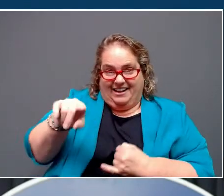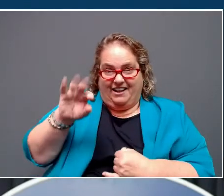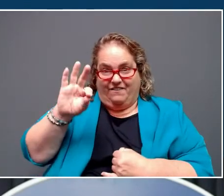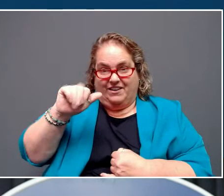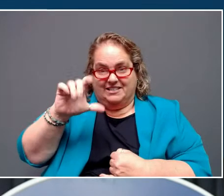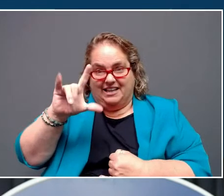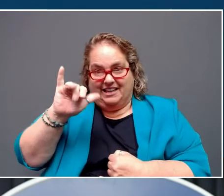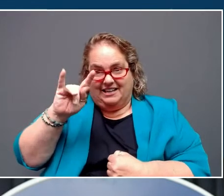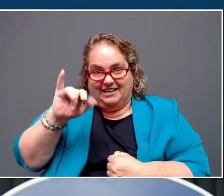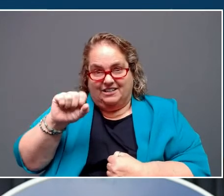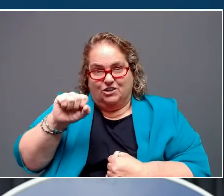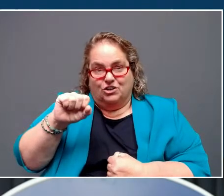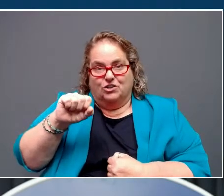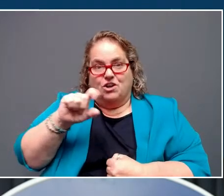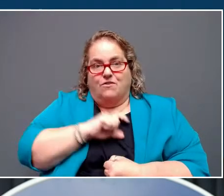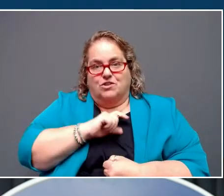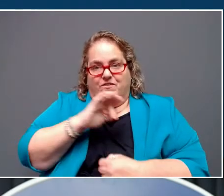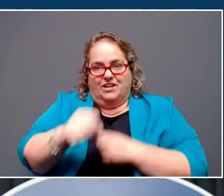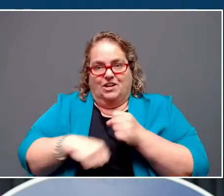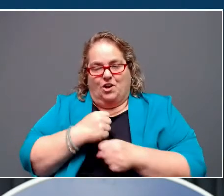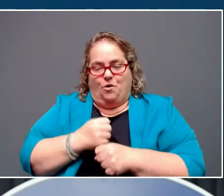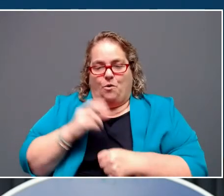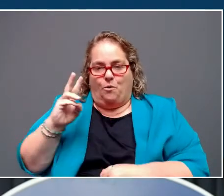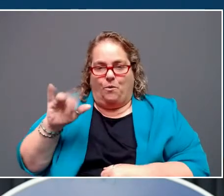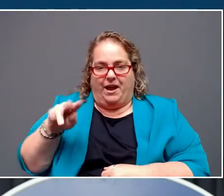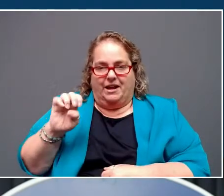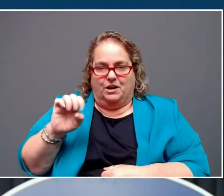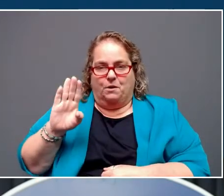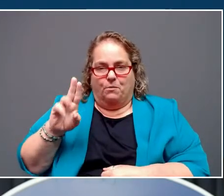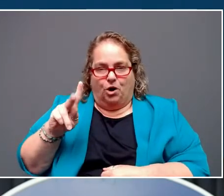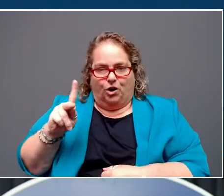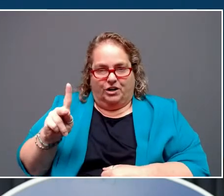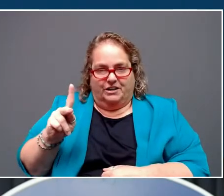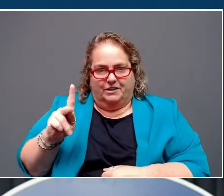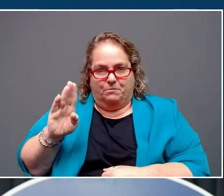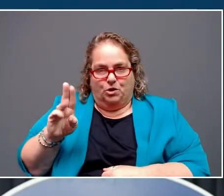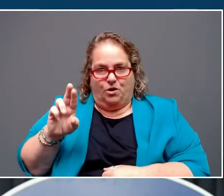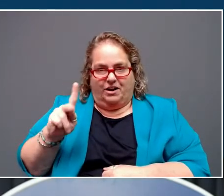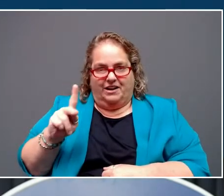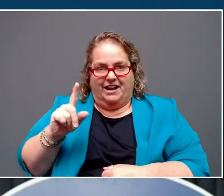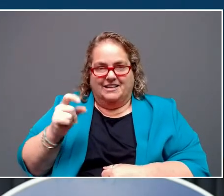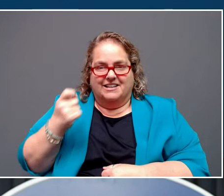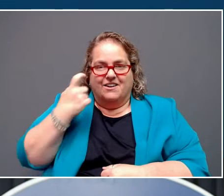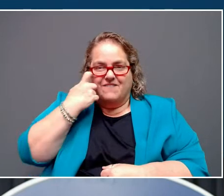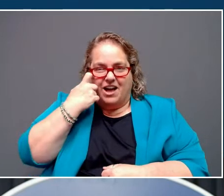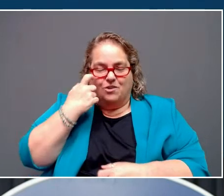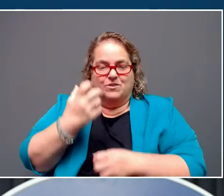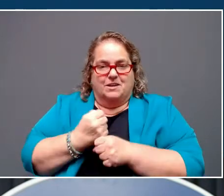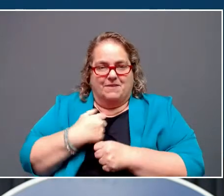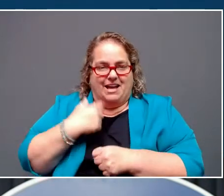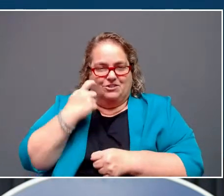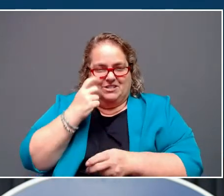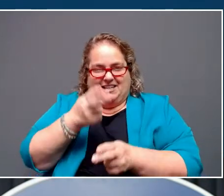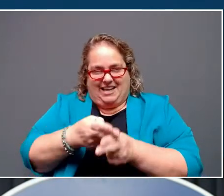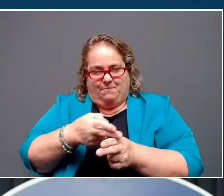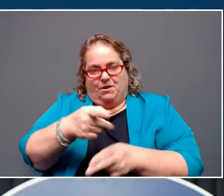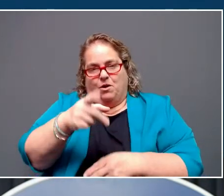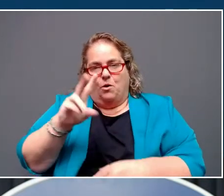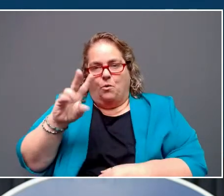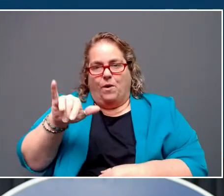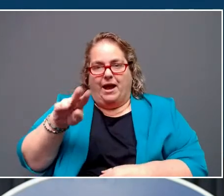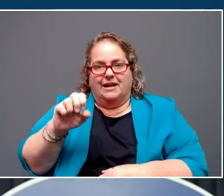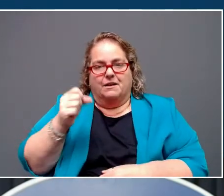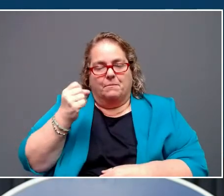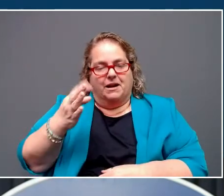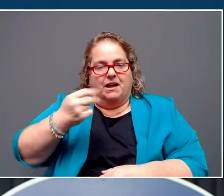Officer of the Year, Wayne Burke. As the final recipient, I just named Wayne. So many of us see him every day as we come